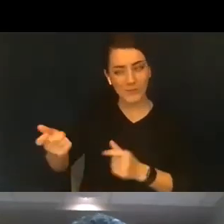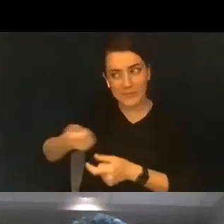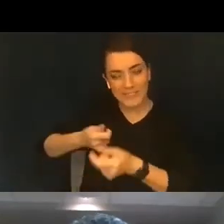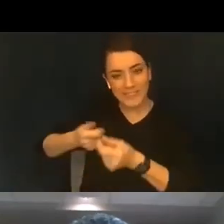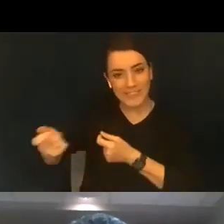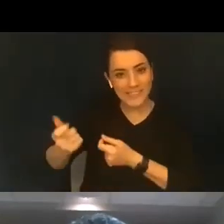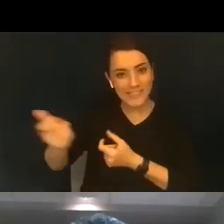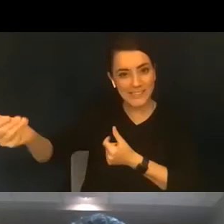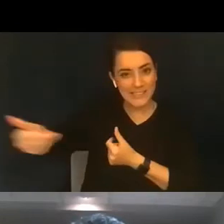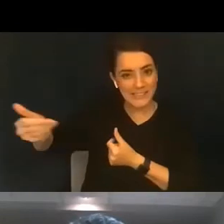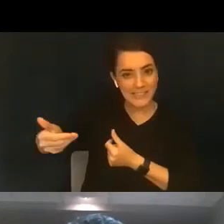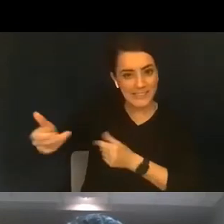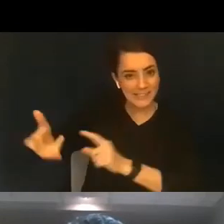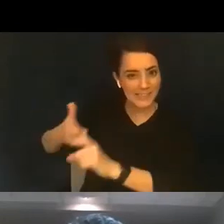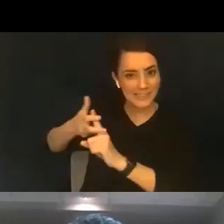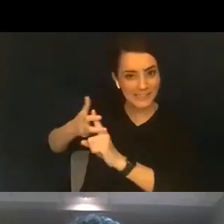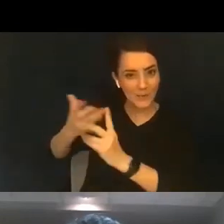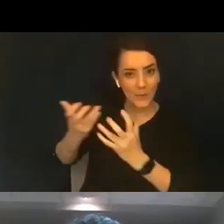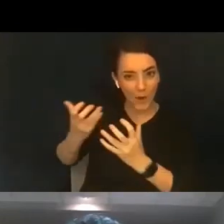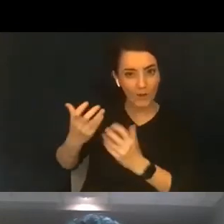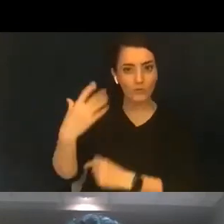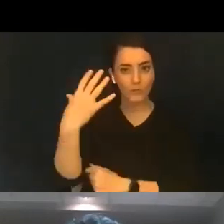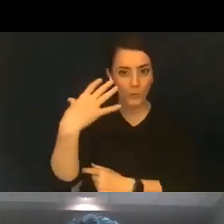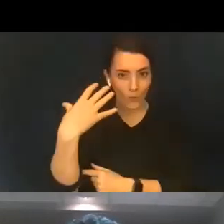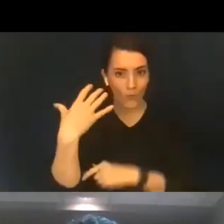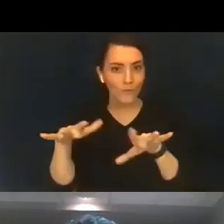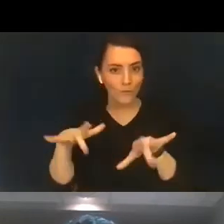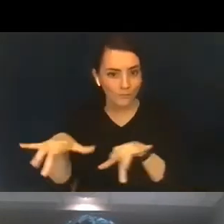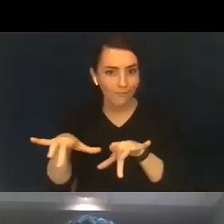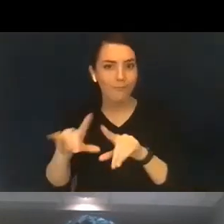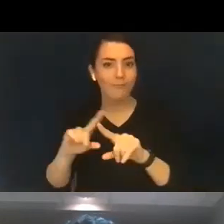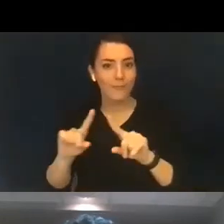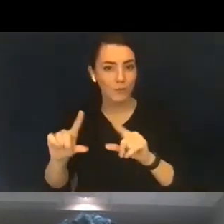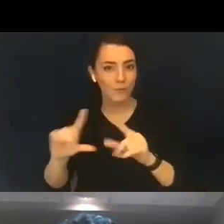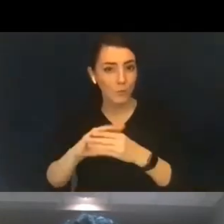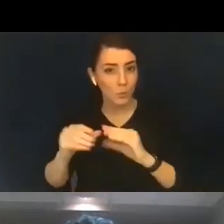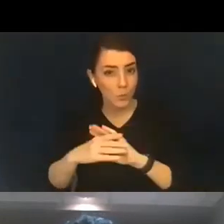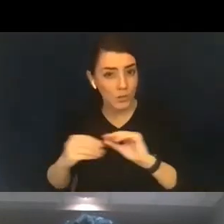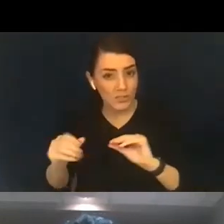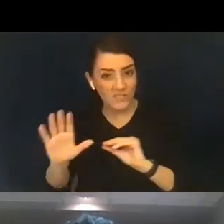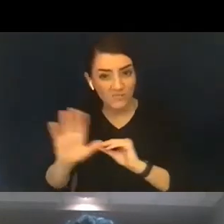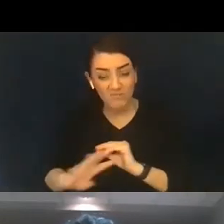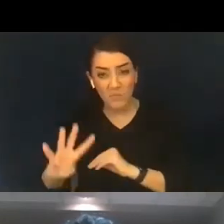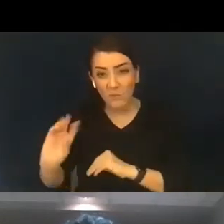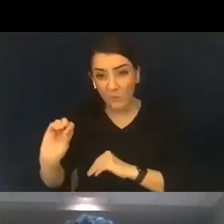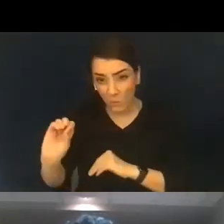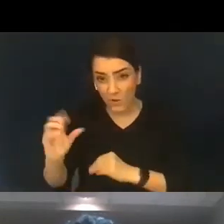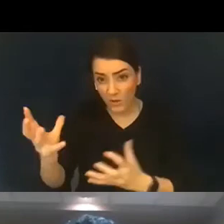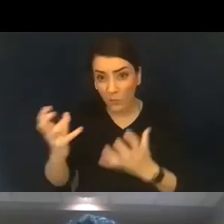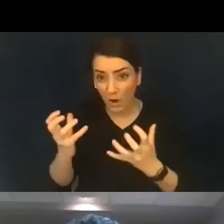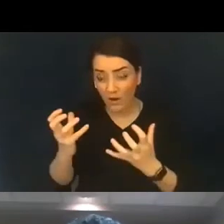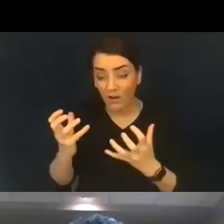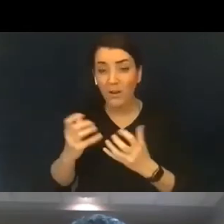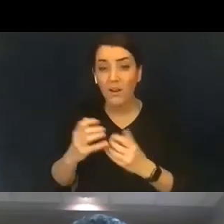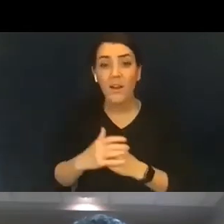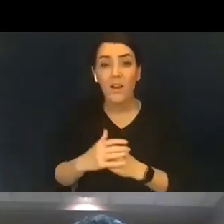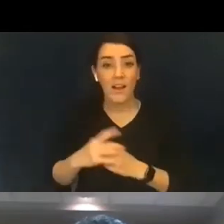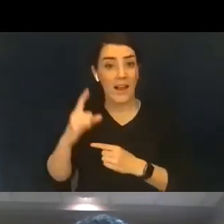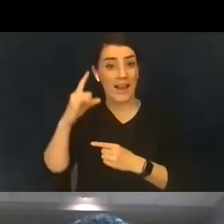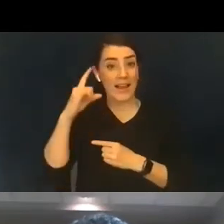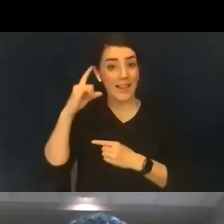40 different perspectives from the Cambodian community, and to date we completed maybe